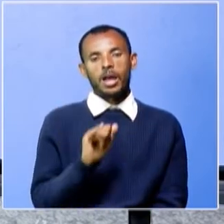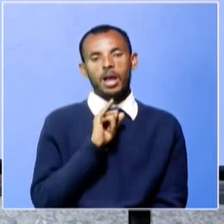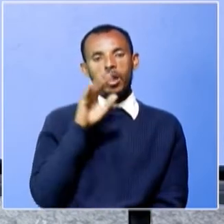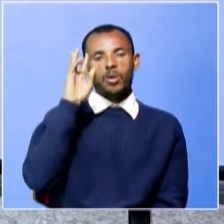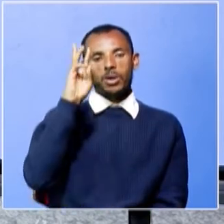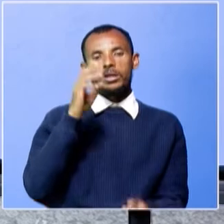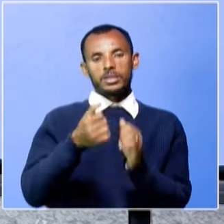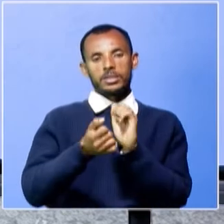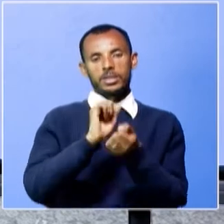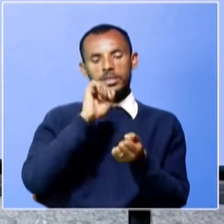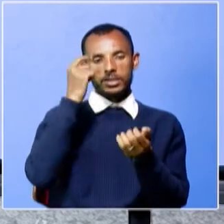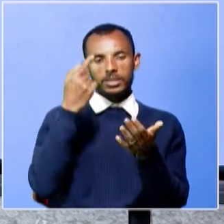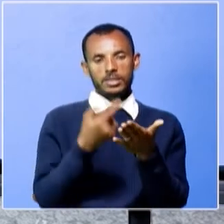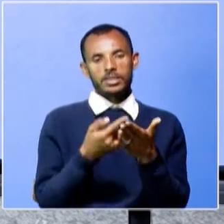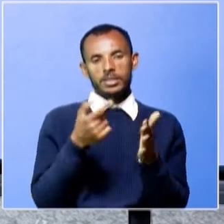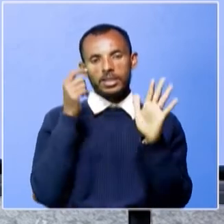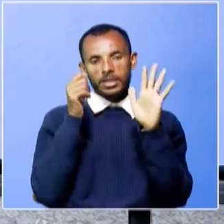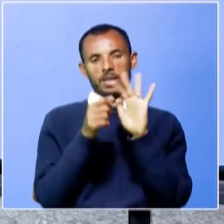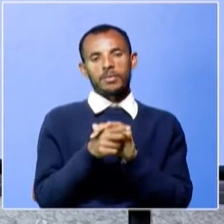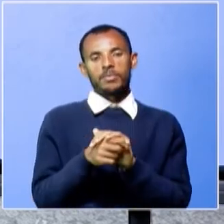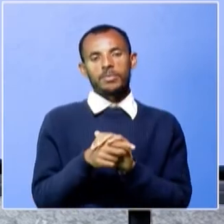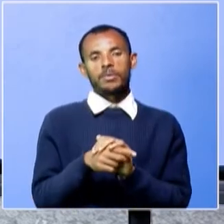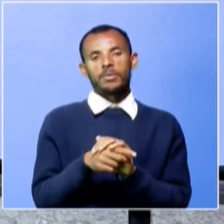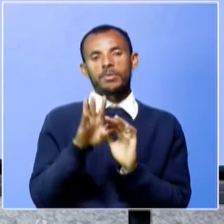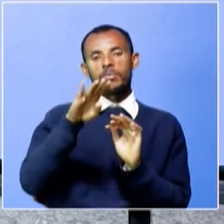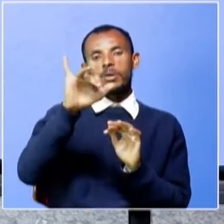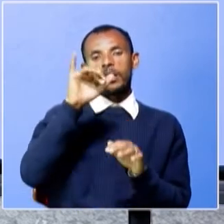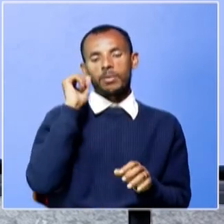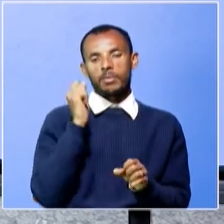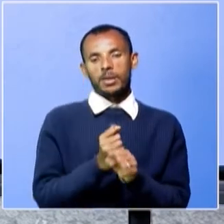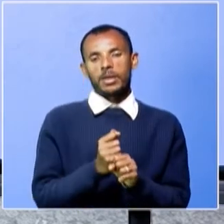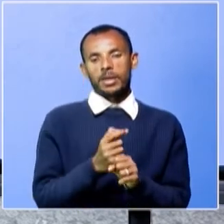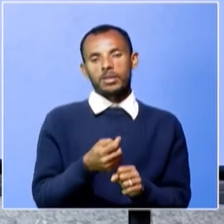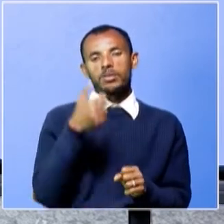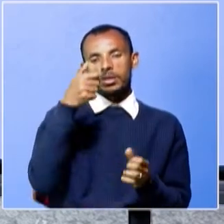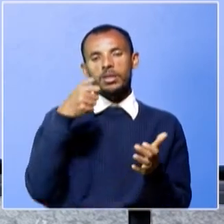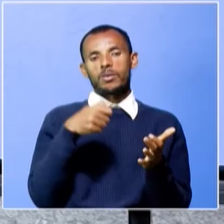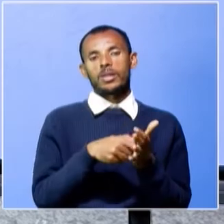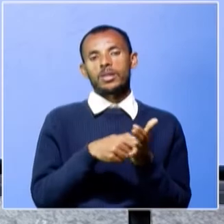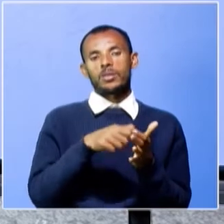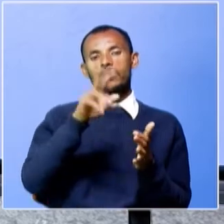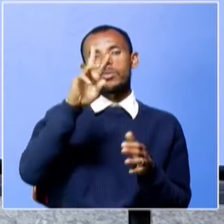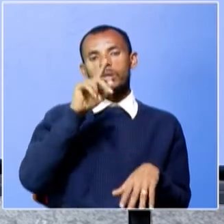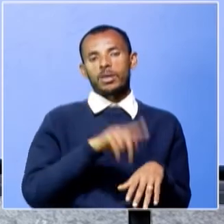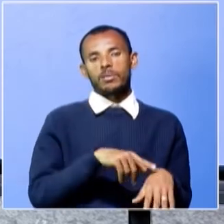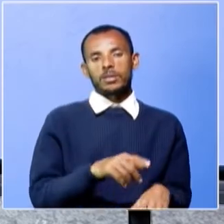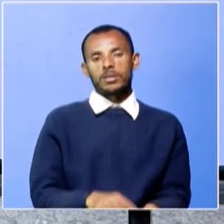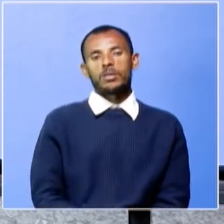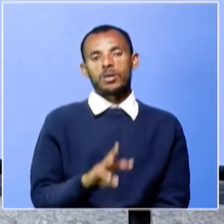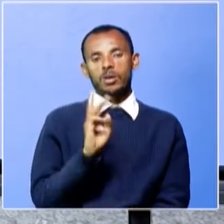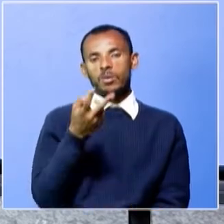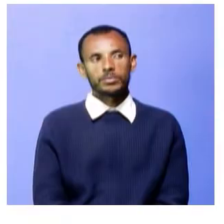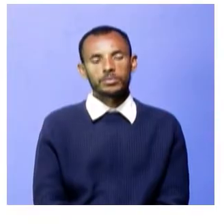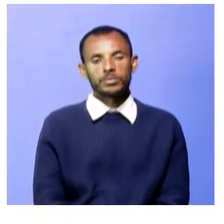will change this example by tossing a coin twice, and we will see